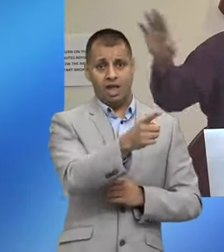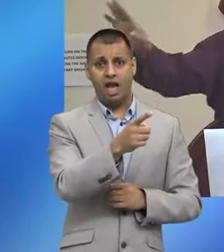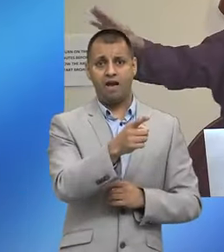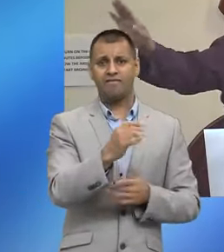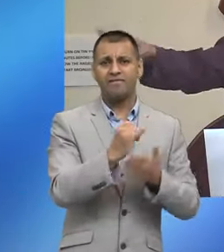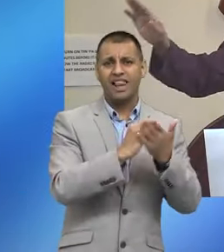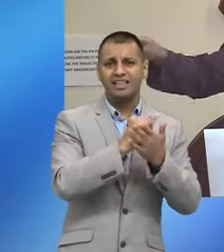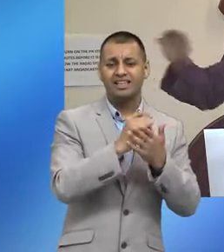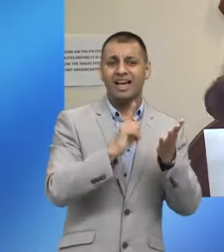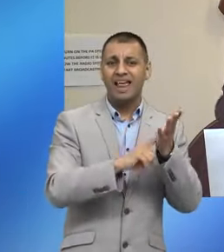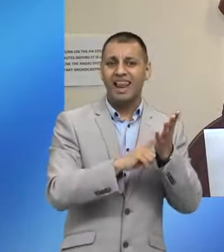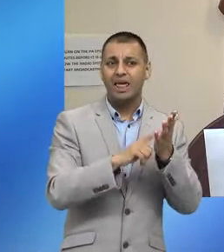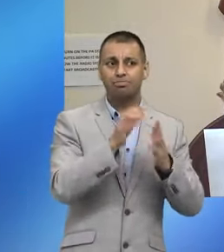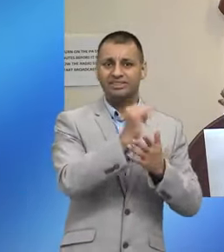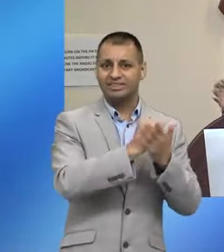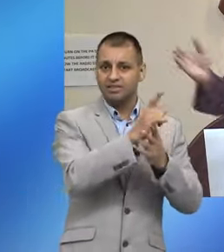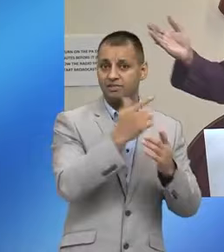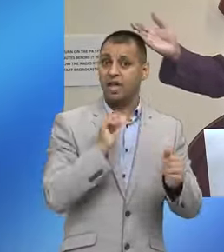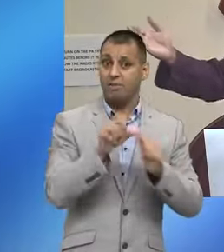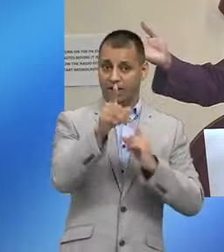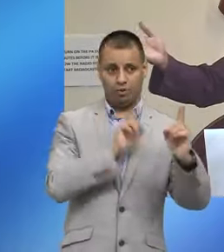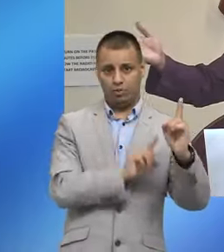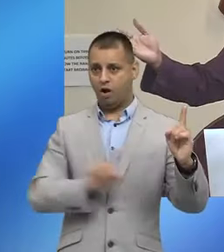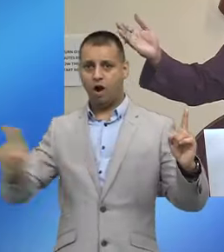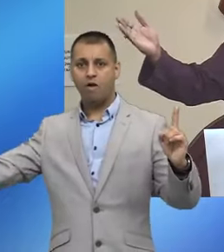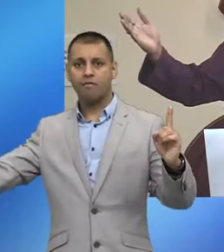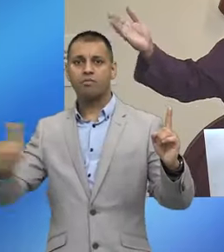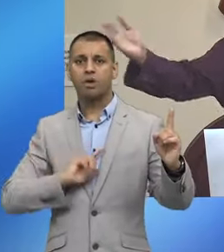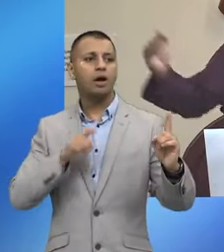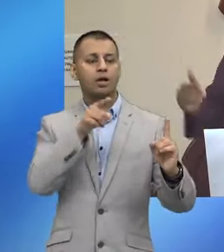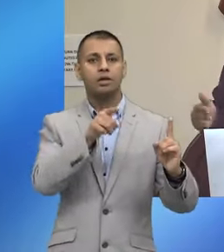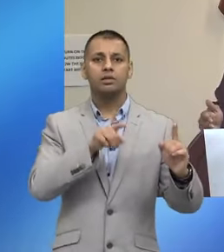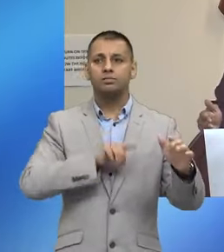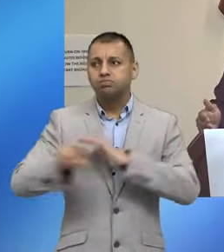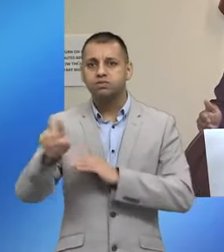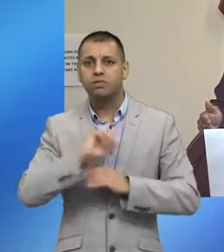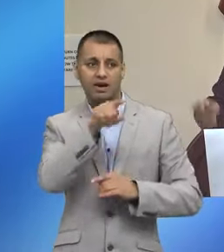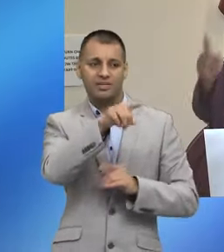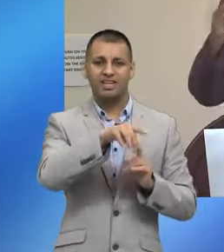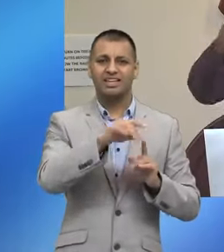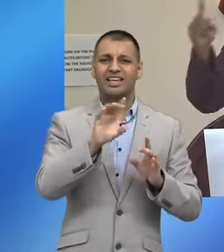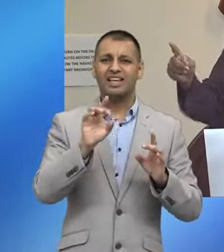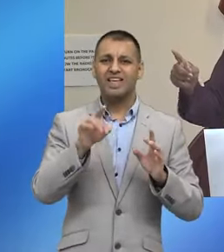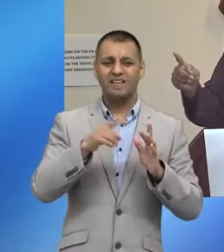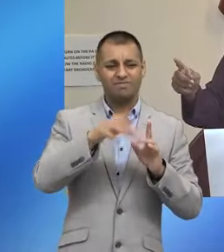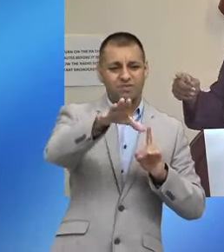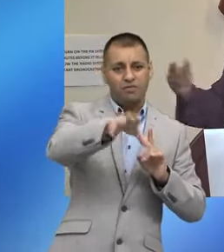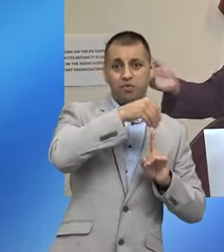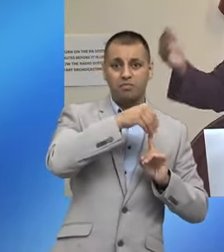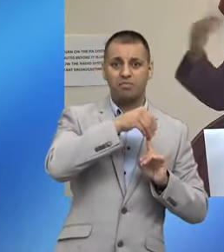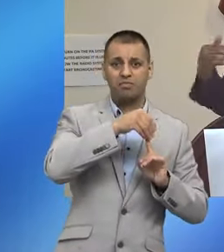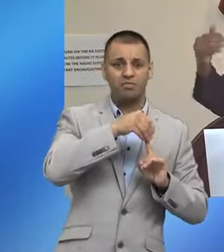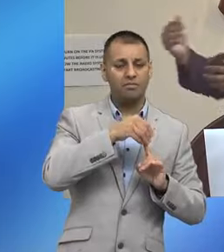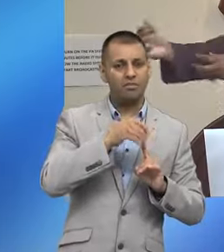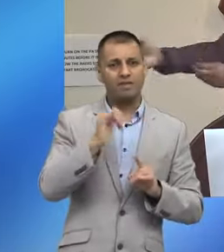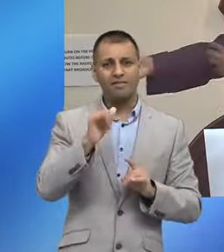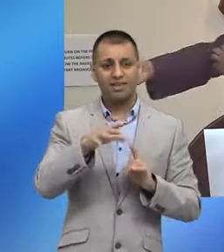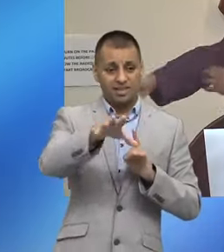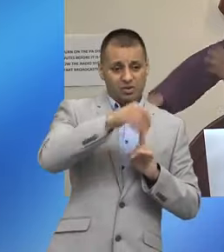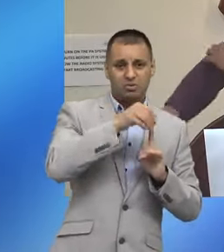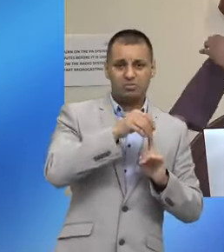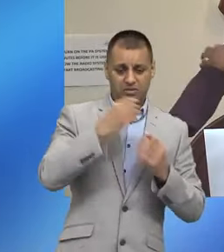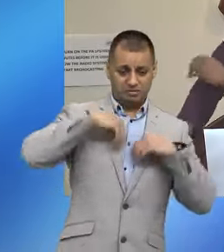him the way you run away from a lion, because it is an infectious disease. By Allah's permission, if it gets in you,